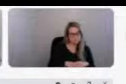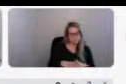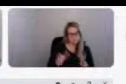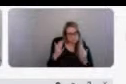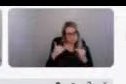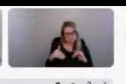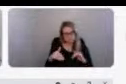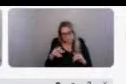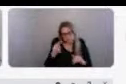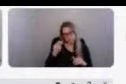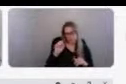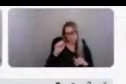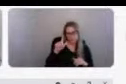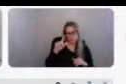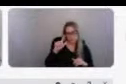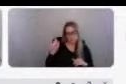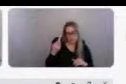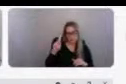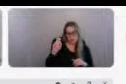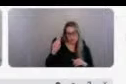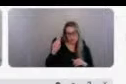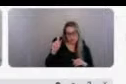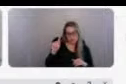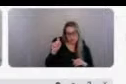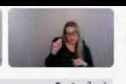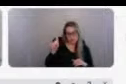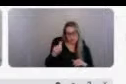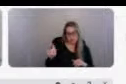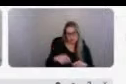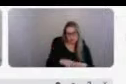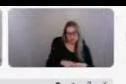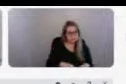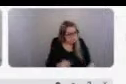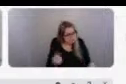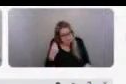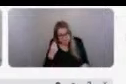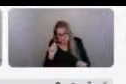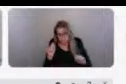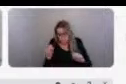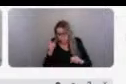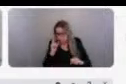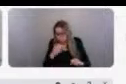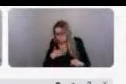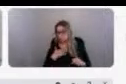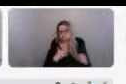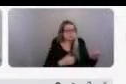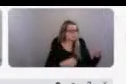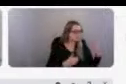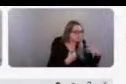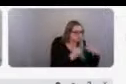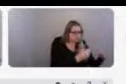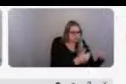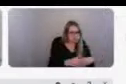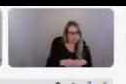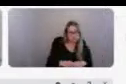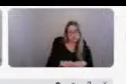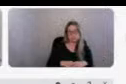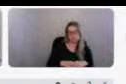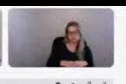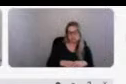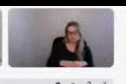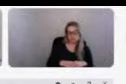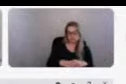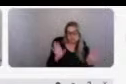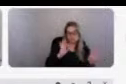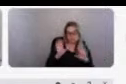let's move to noella koontz noella can you hear us yes i can can you hear me yes please proceed all right